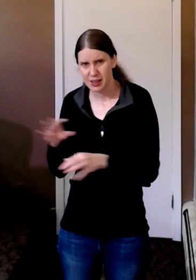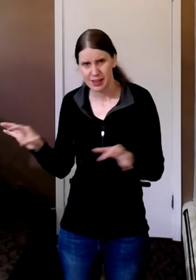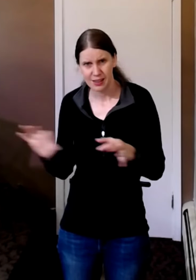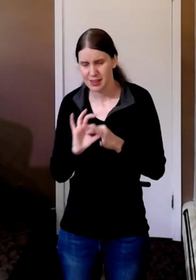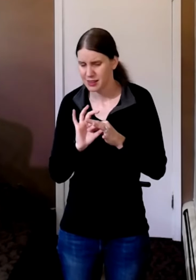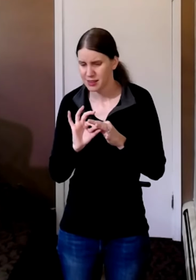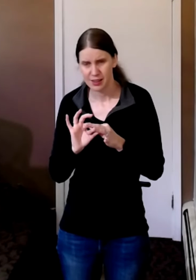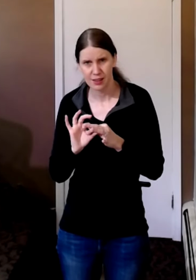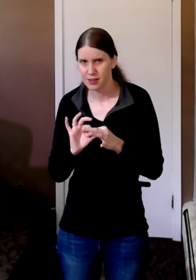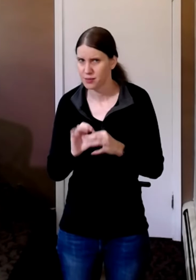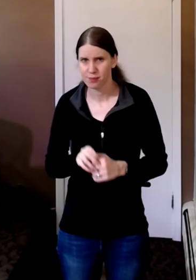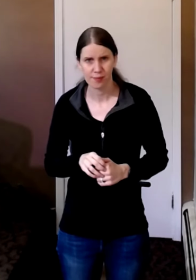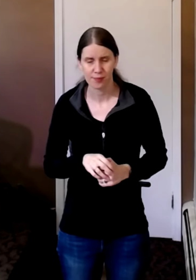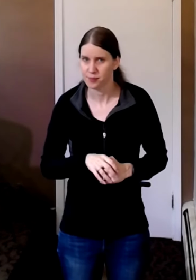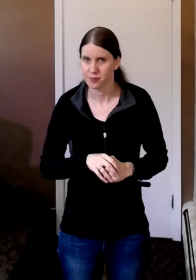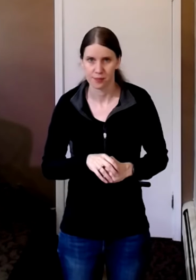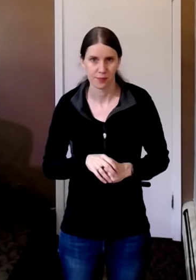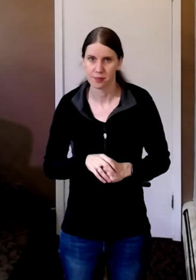belong there.